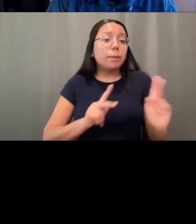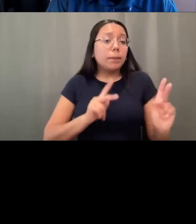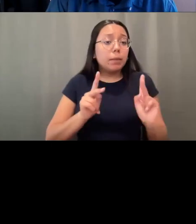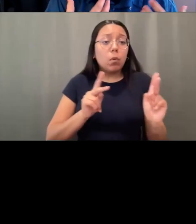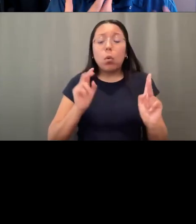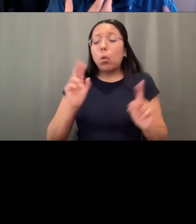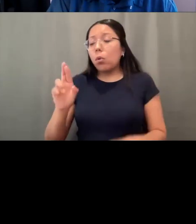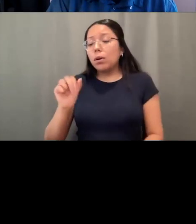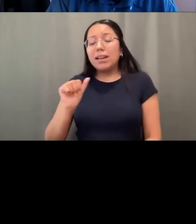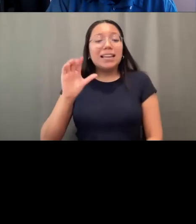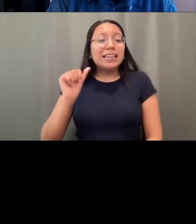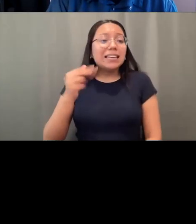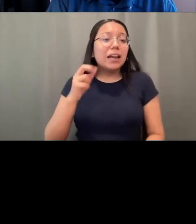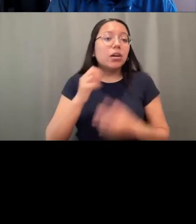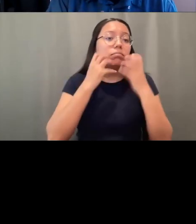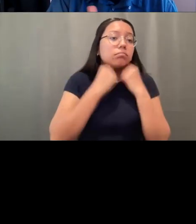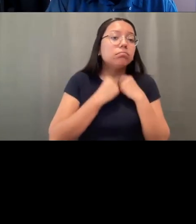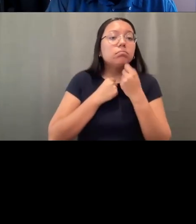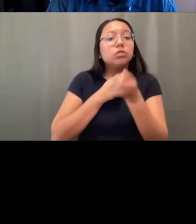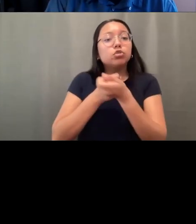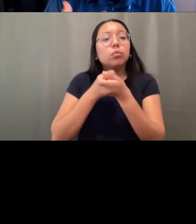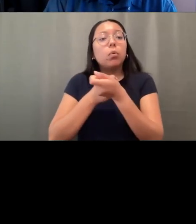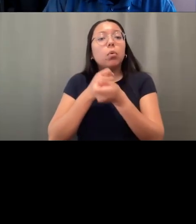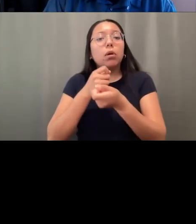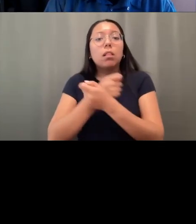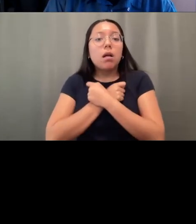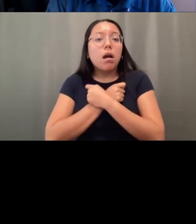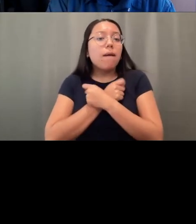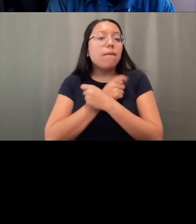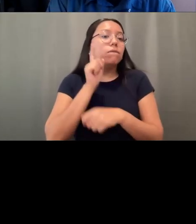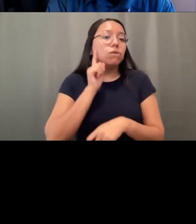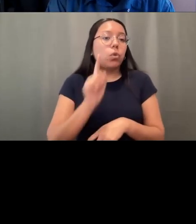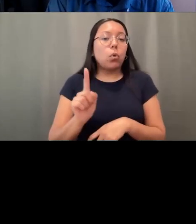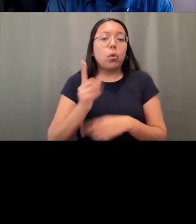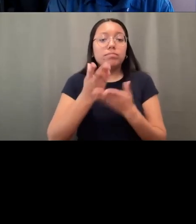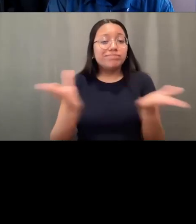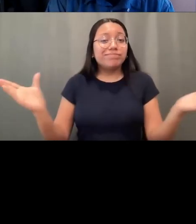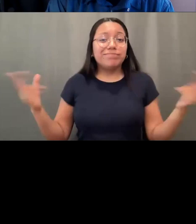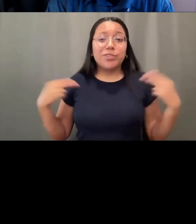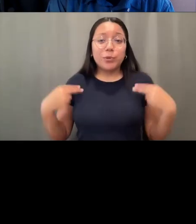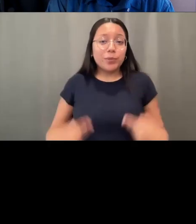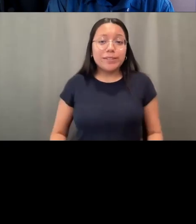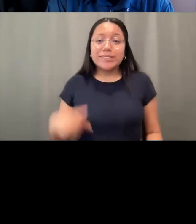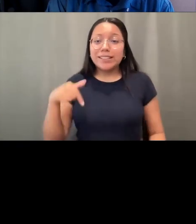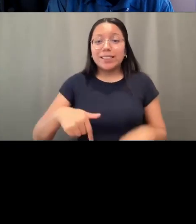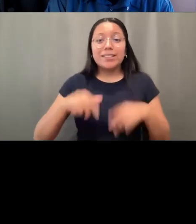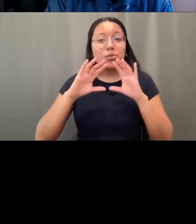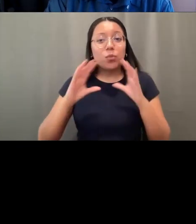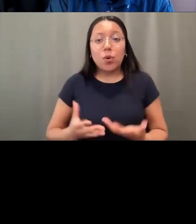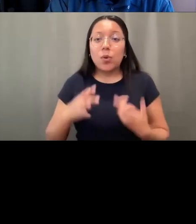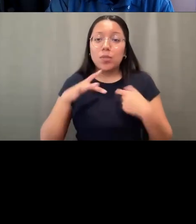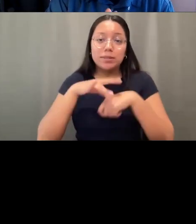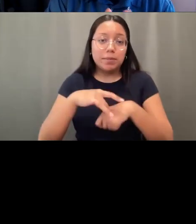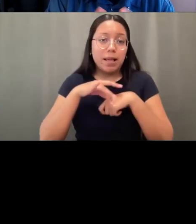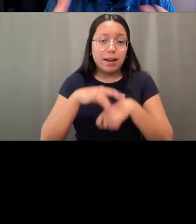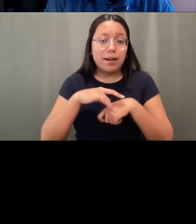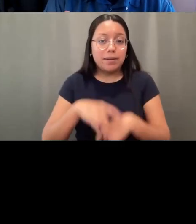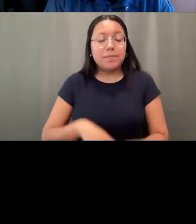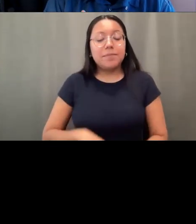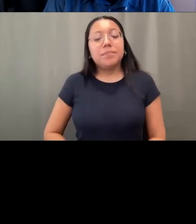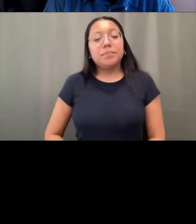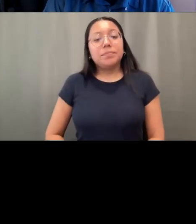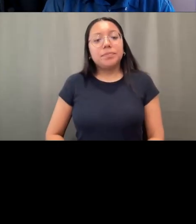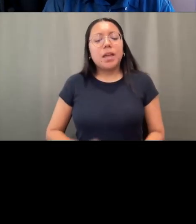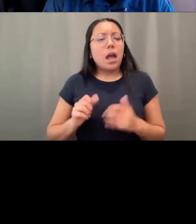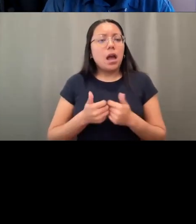and support and love for our fellow human beings in this world on this planet? How can we make